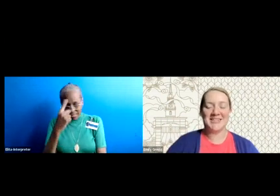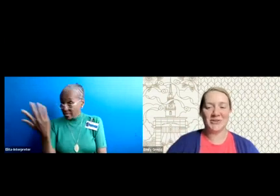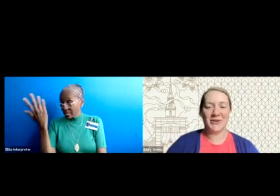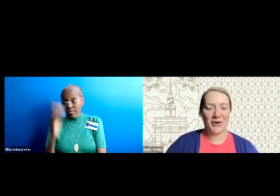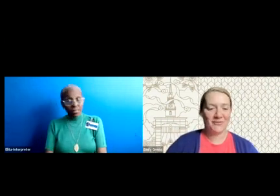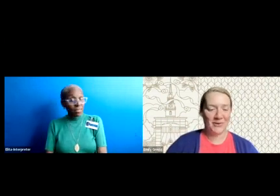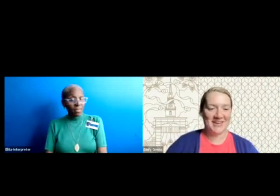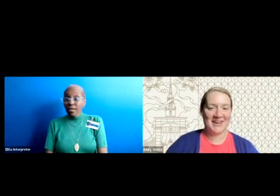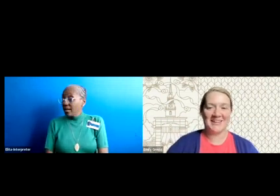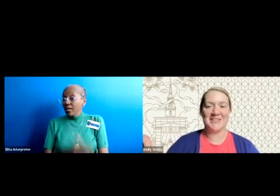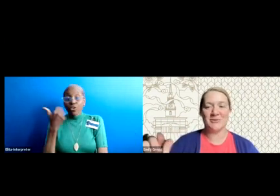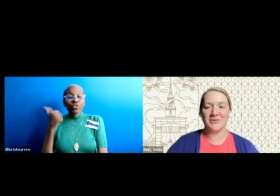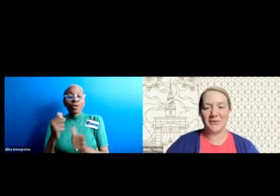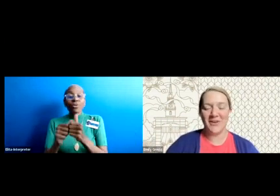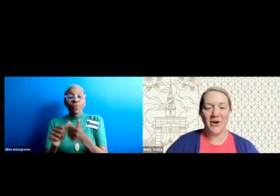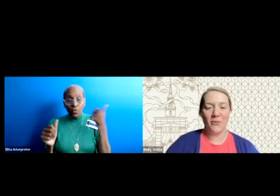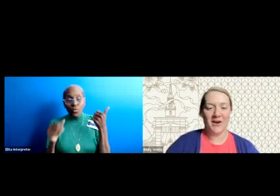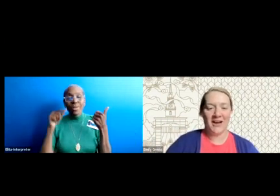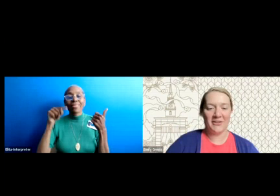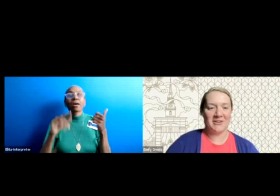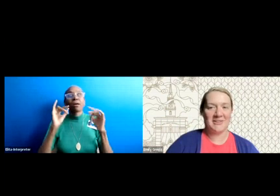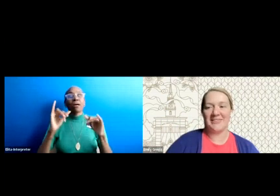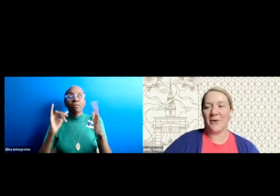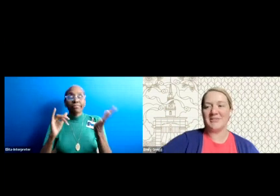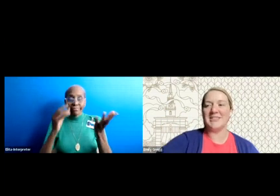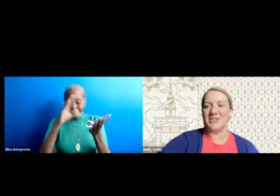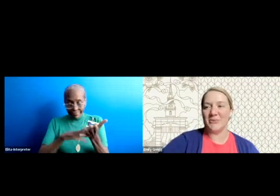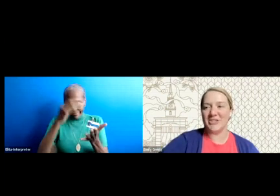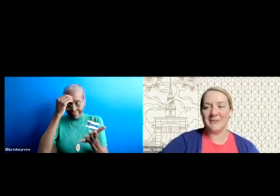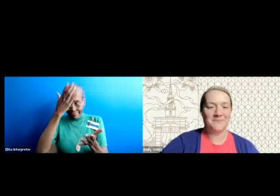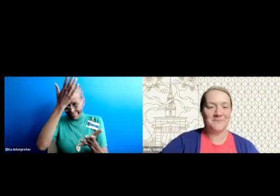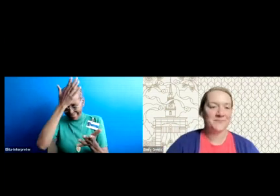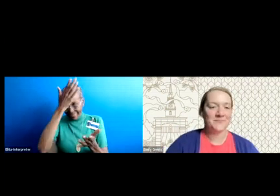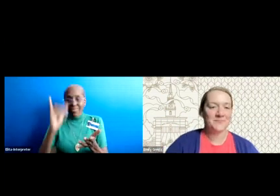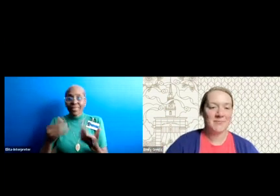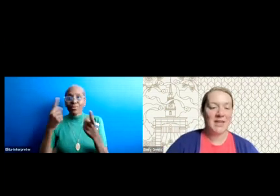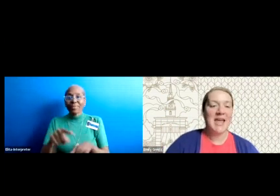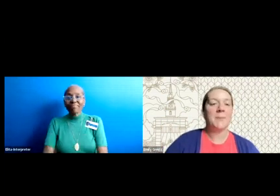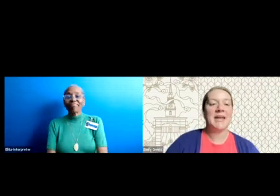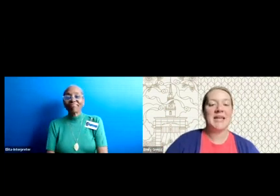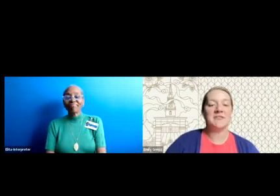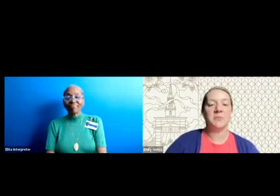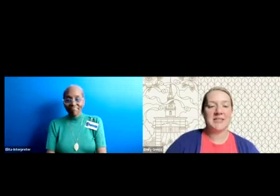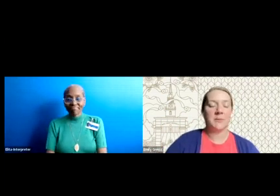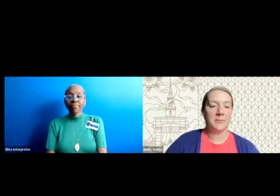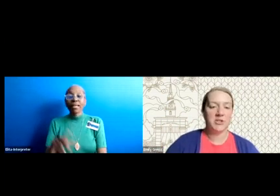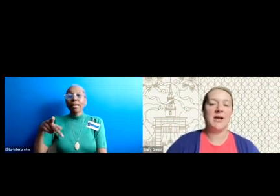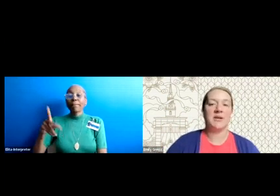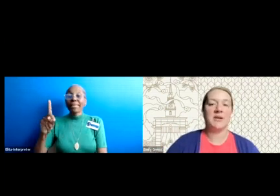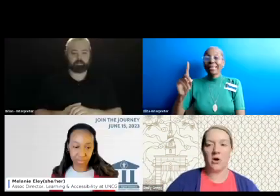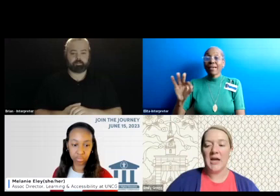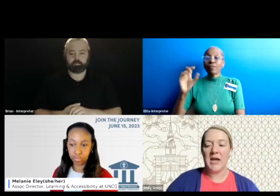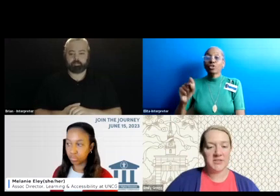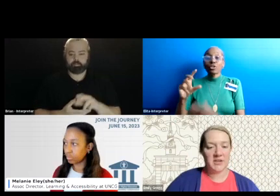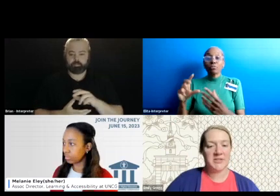So we need to try to avoid that. And this was sort of where I learned that was the situation. And PDF should be supplemental.